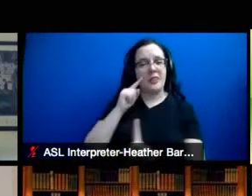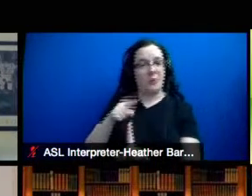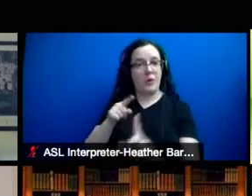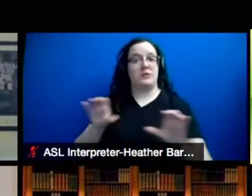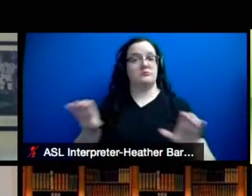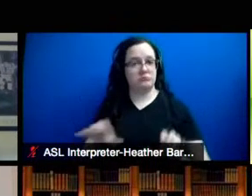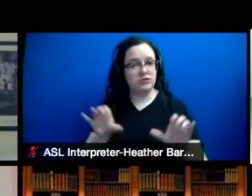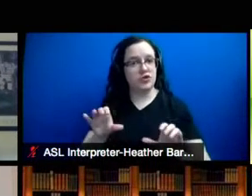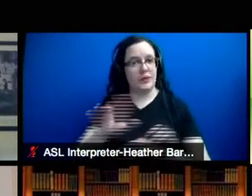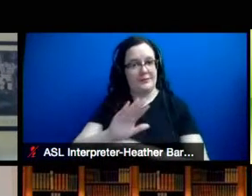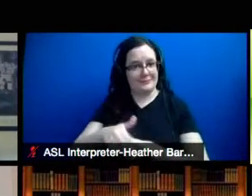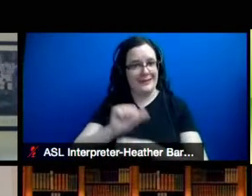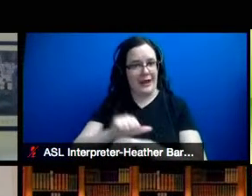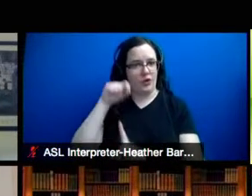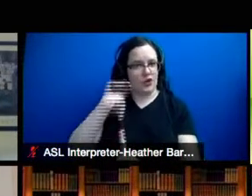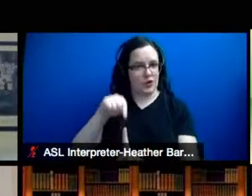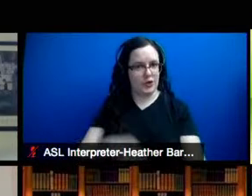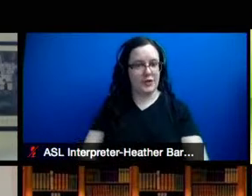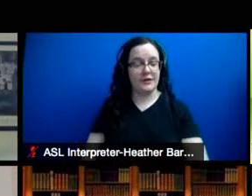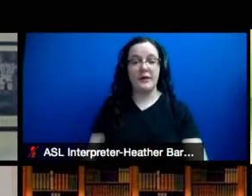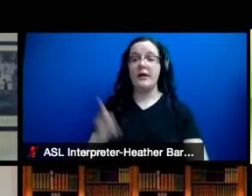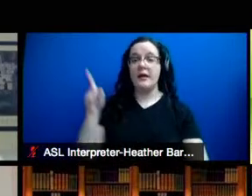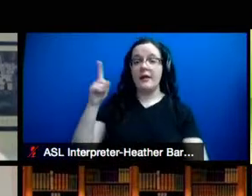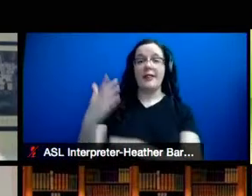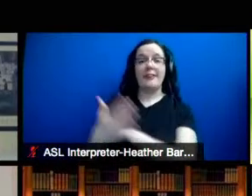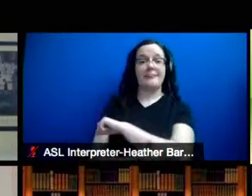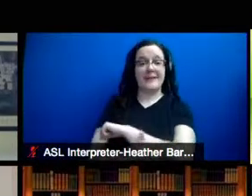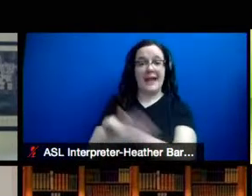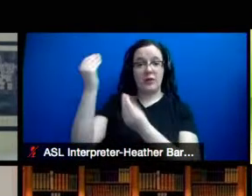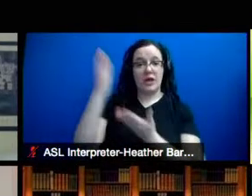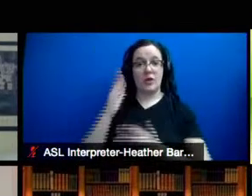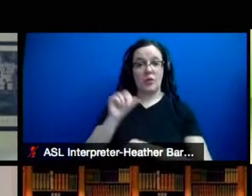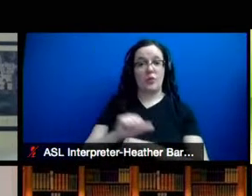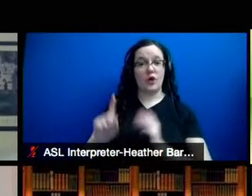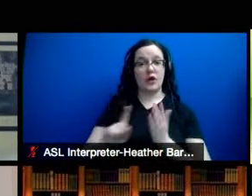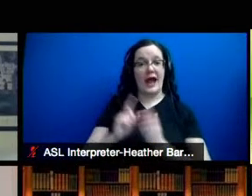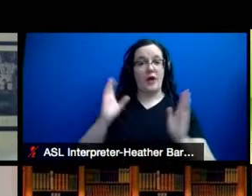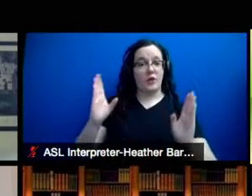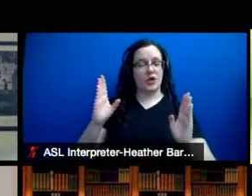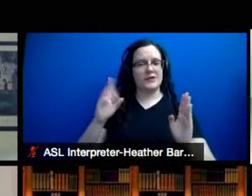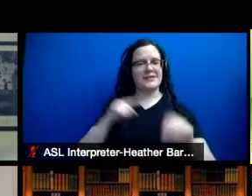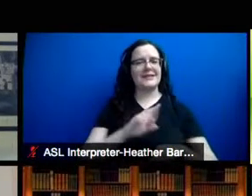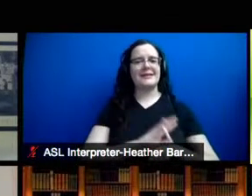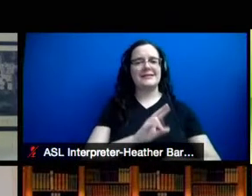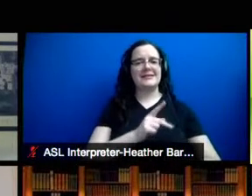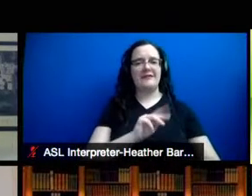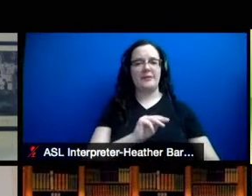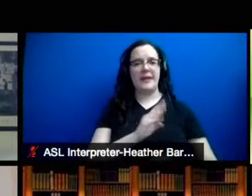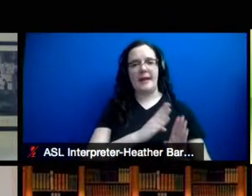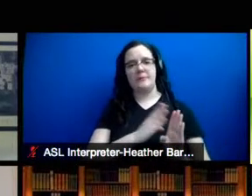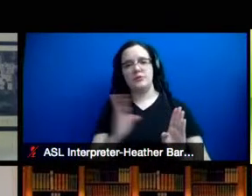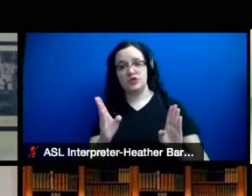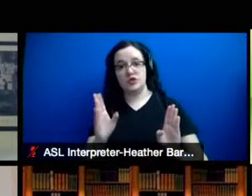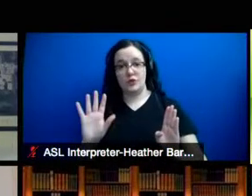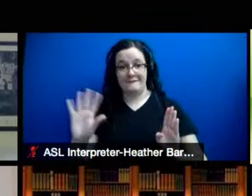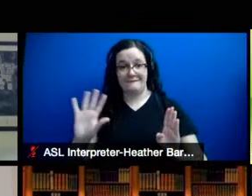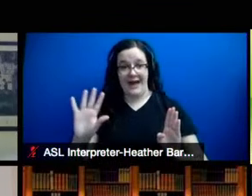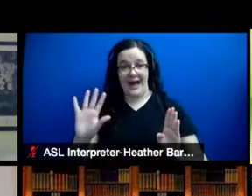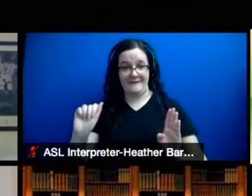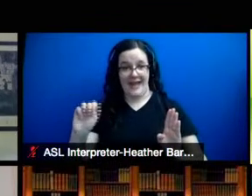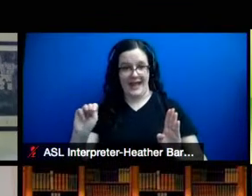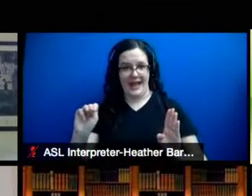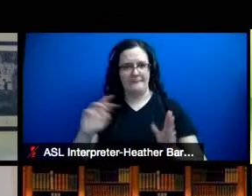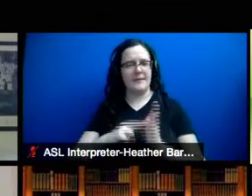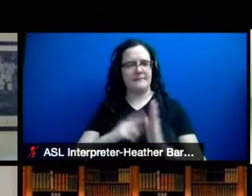county has given us work hours of 7 p.m. to 5 a.m., which basically gives us 10